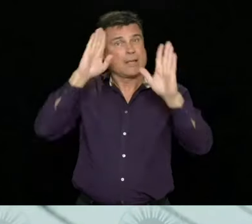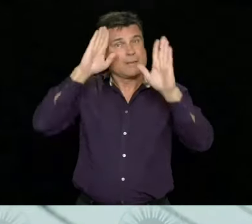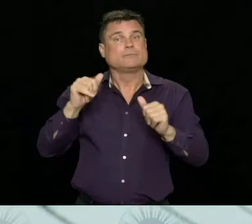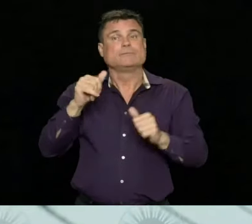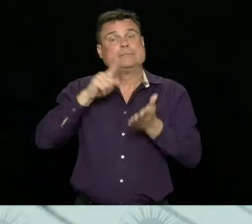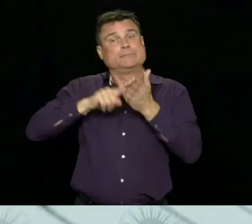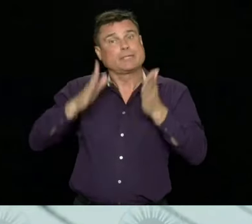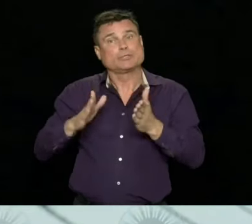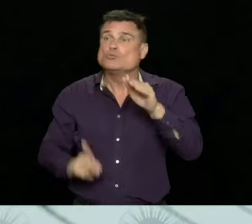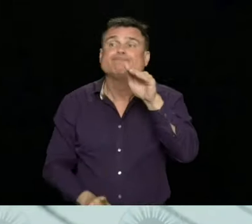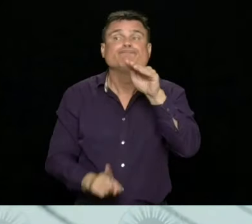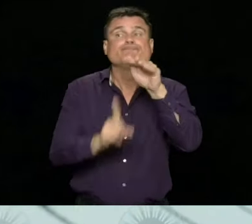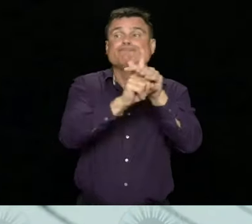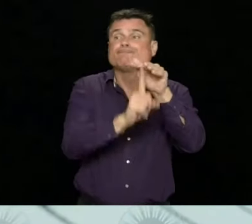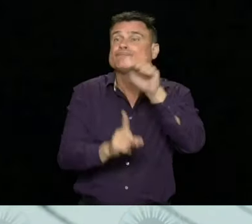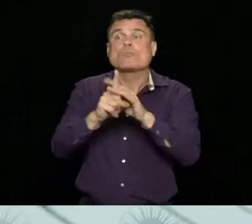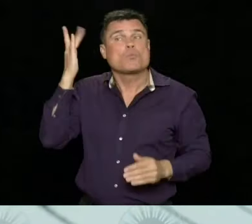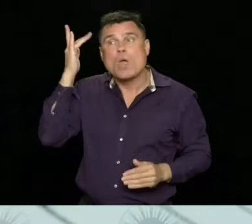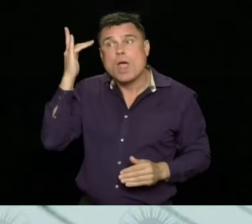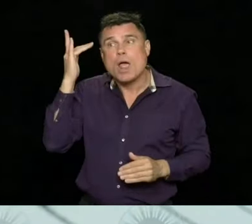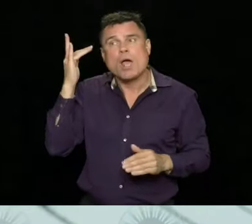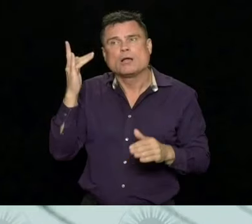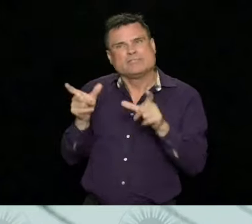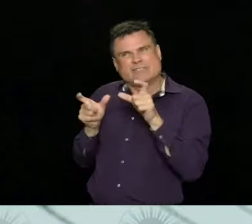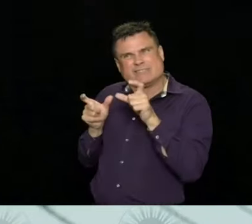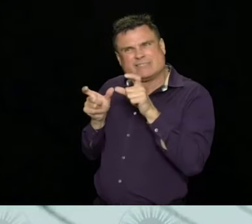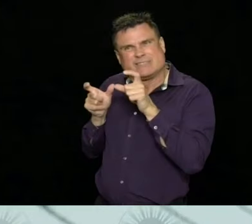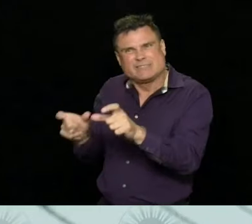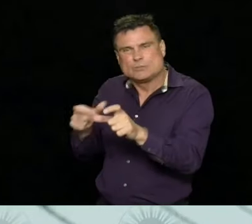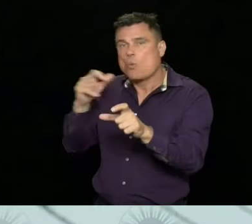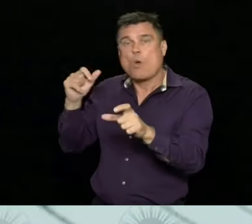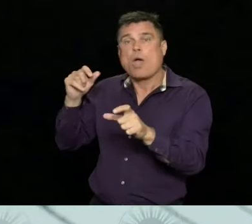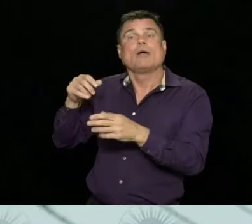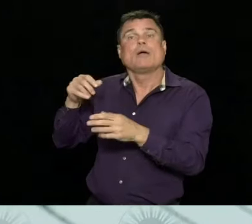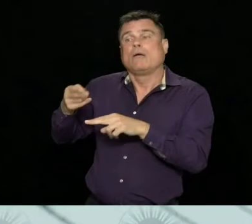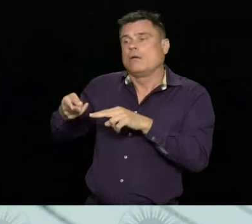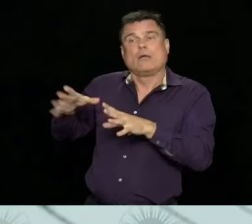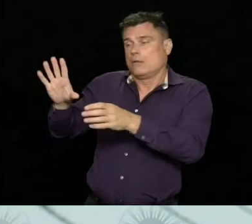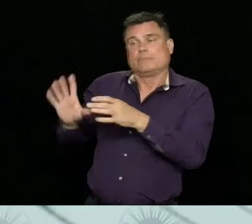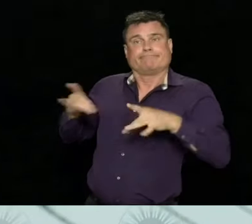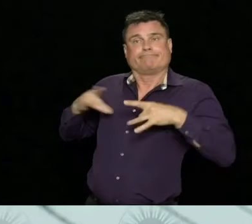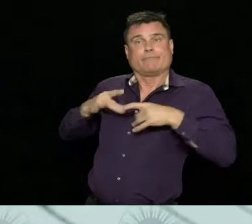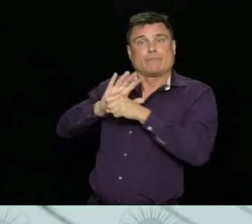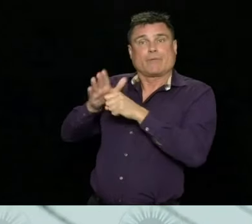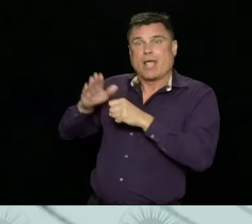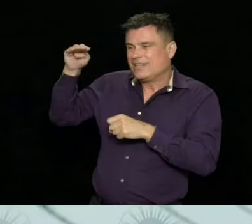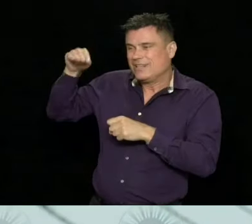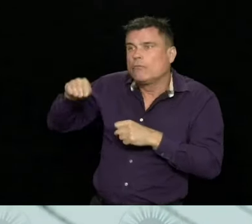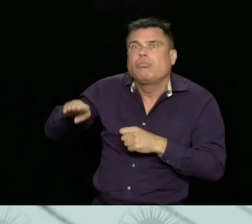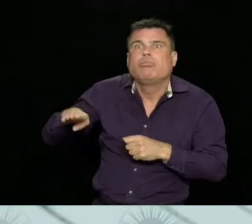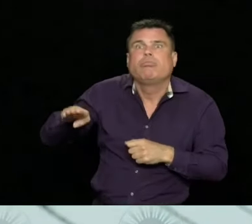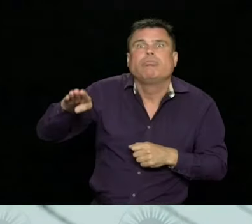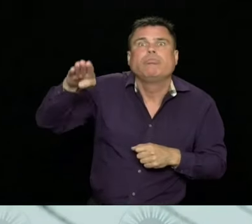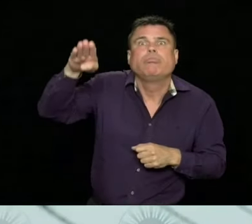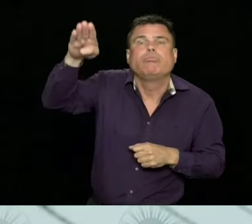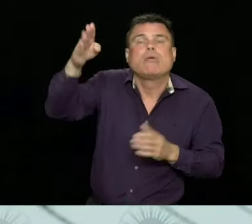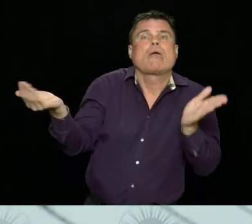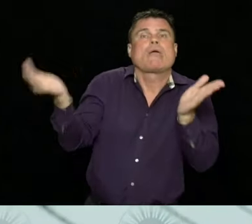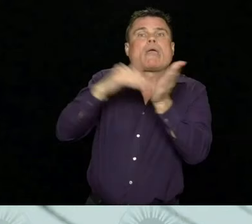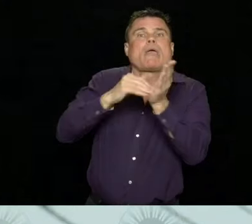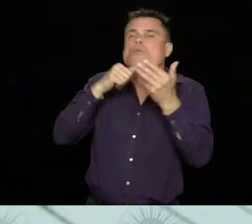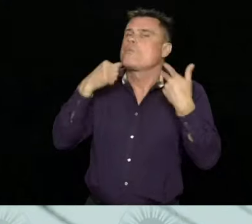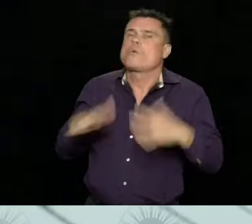that the provincial WorkSafeBC guidelines are followed, provincial health officers' guidelines are followed,